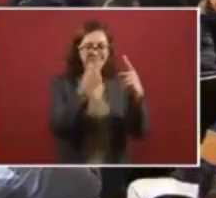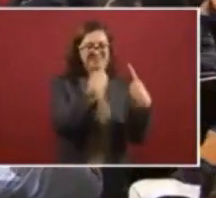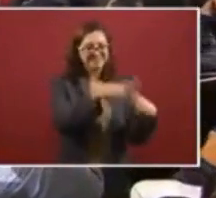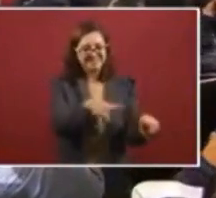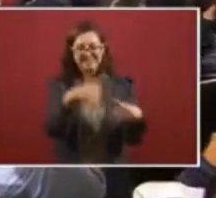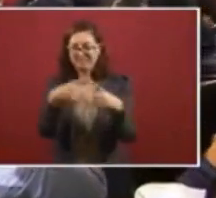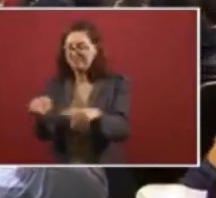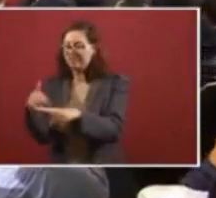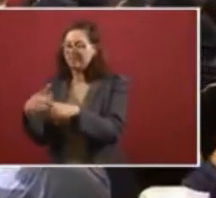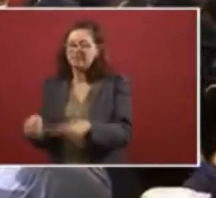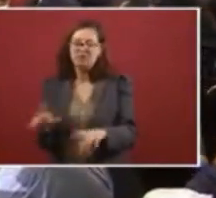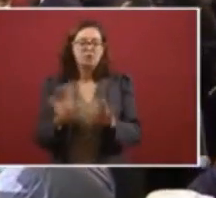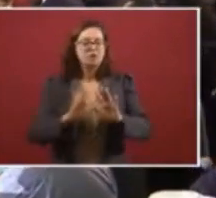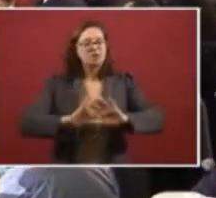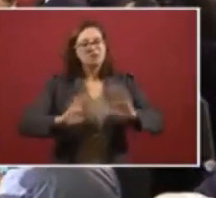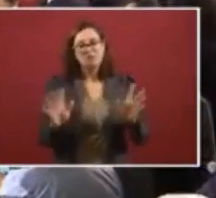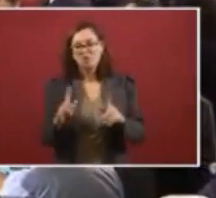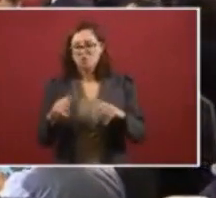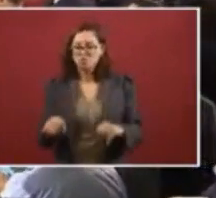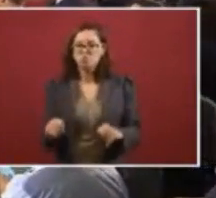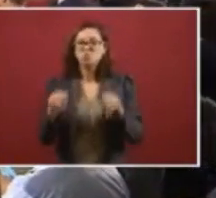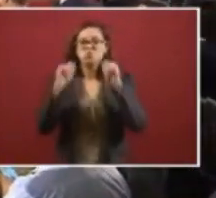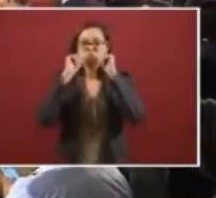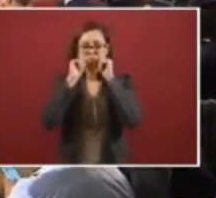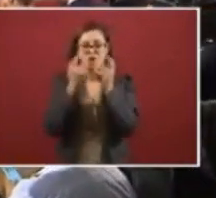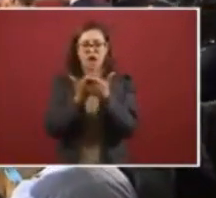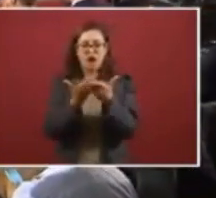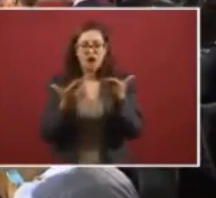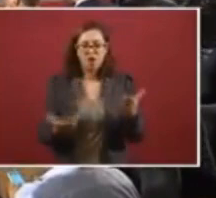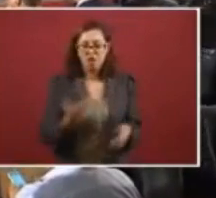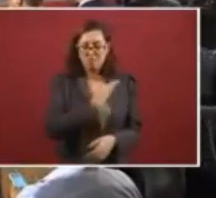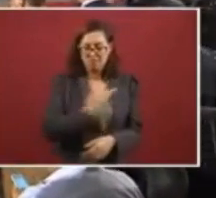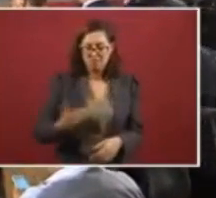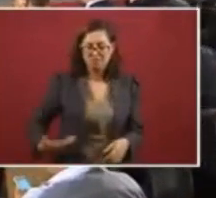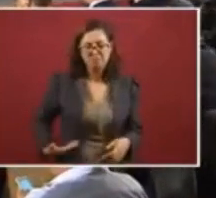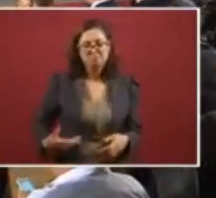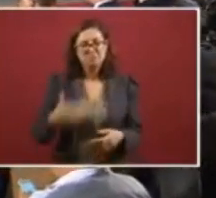financing was different, but everyone has aligned themselves